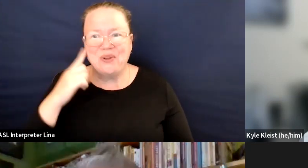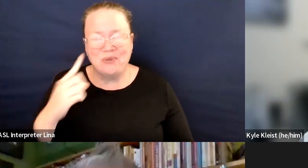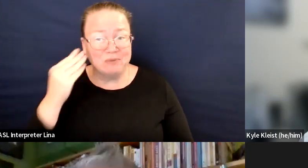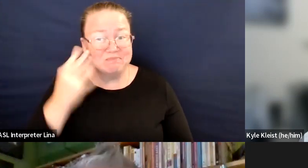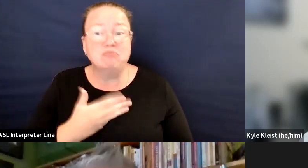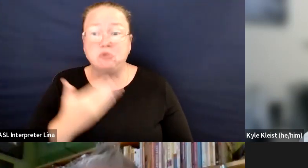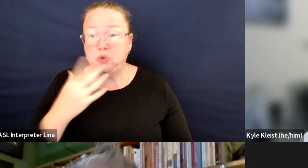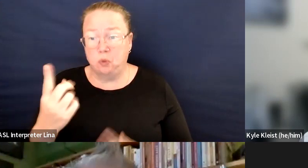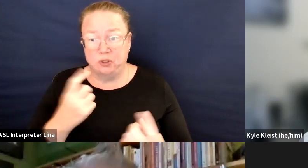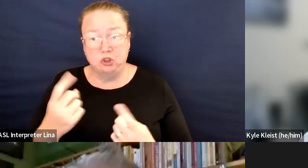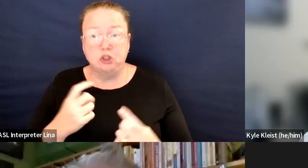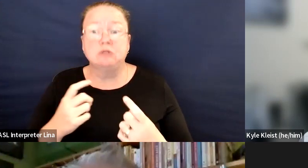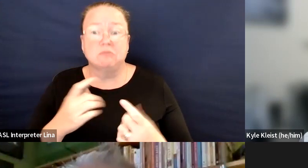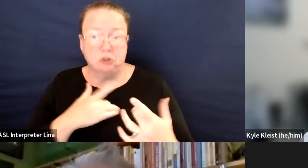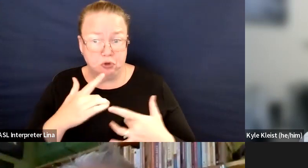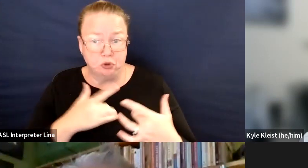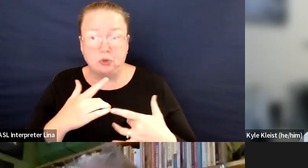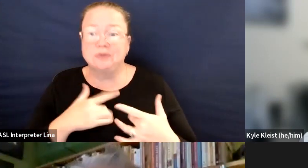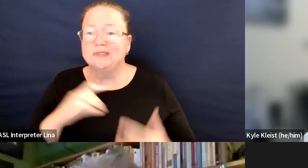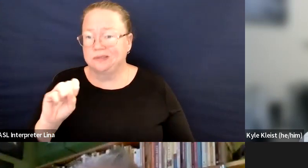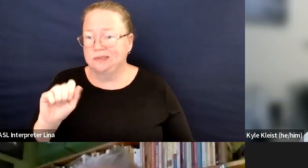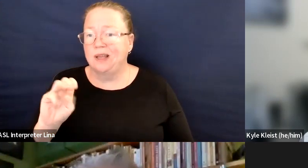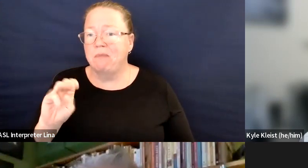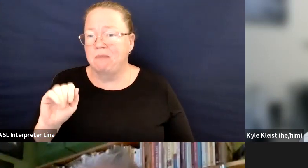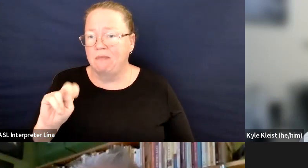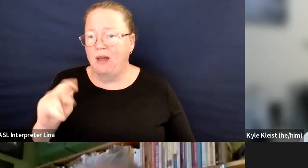great questions and concerns, Samantha.